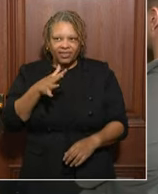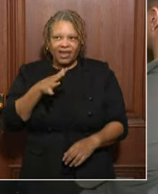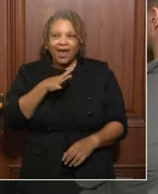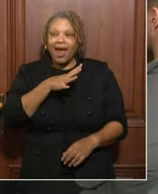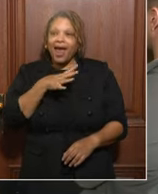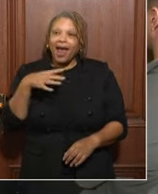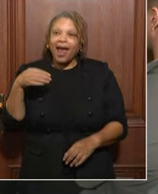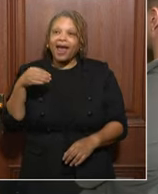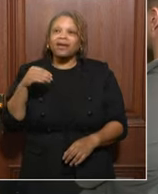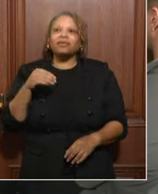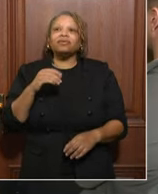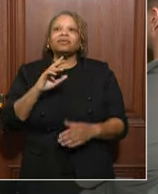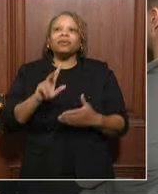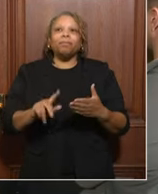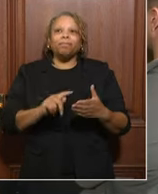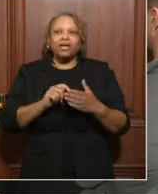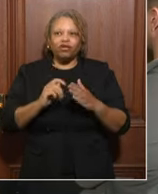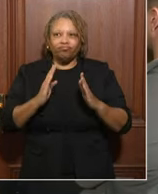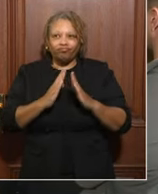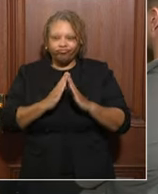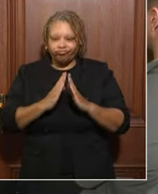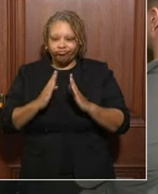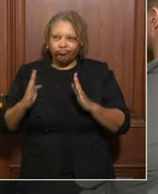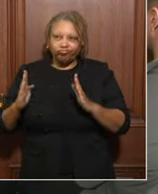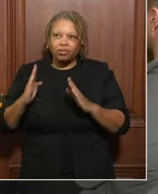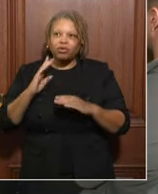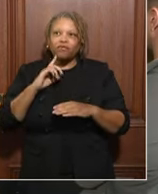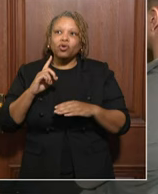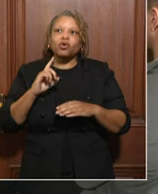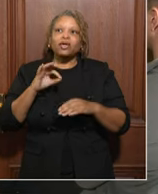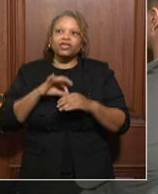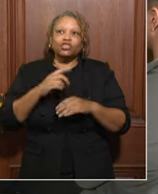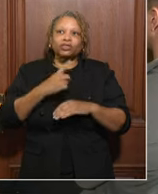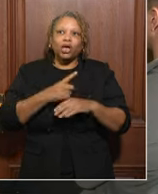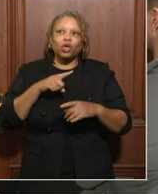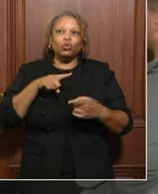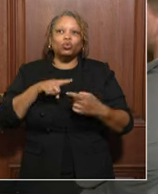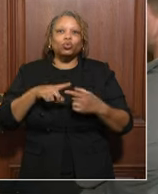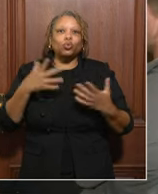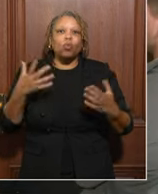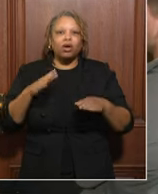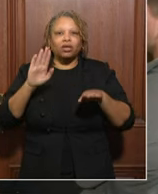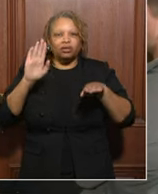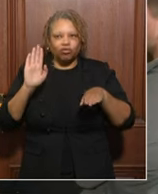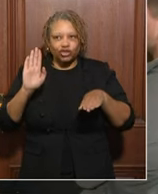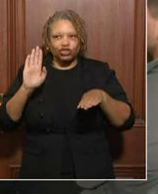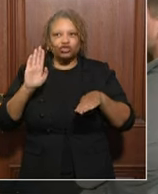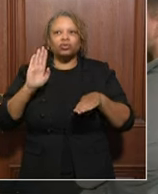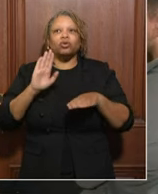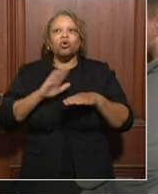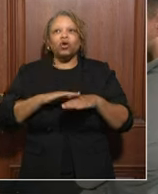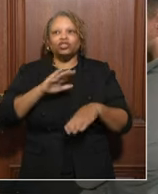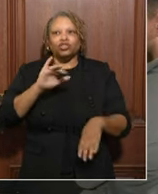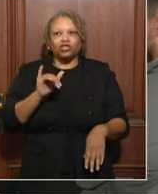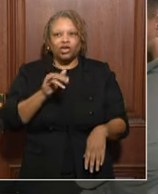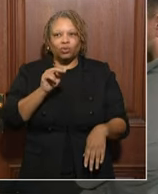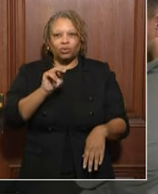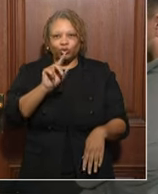the period between Election Day and the inauguration on January the